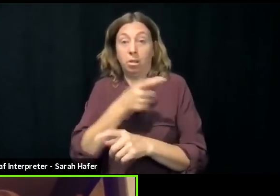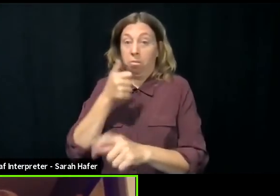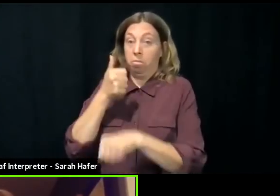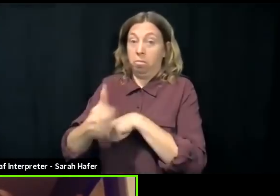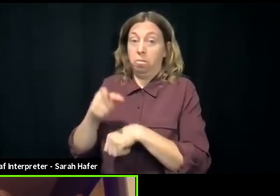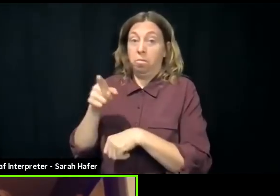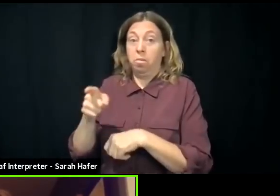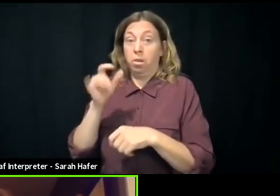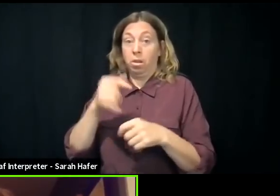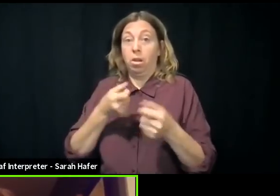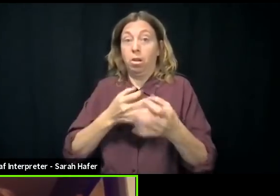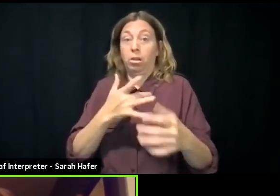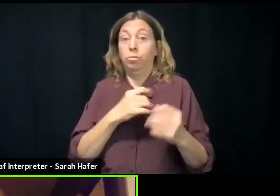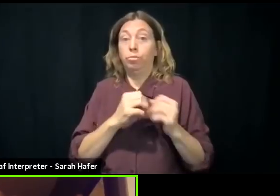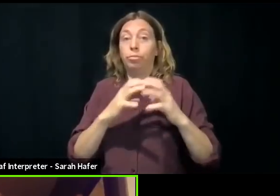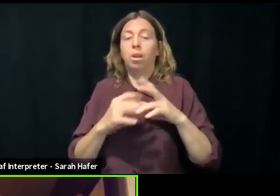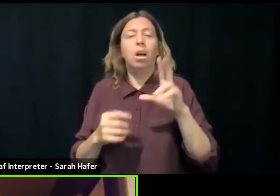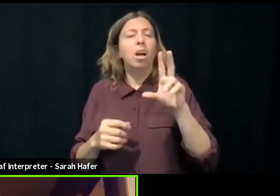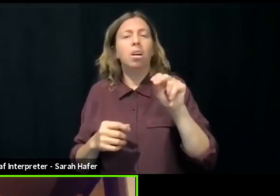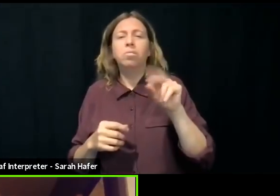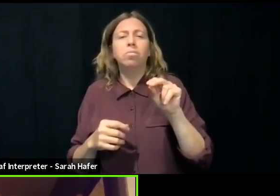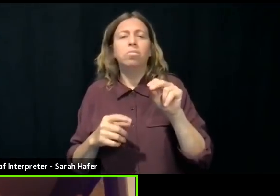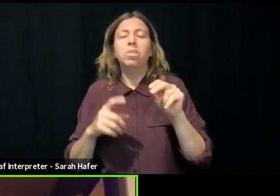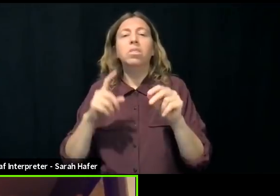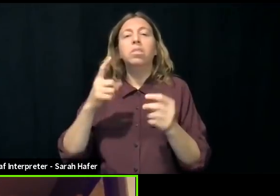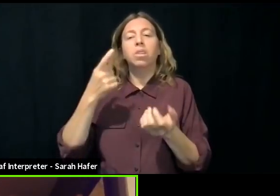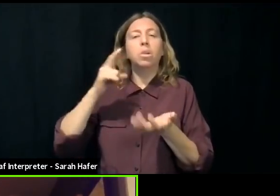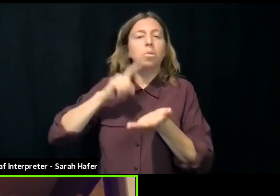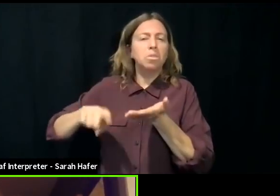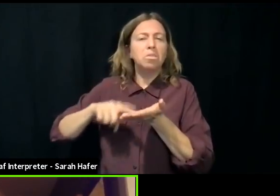And we hope to have some additional answers to provide guidance to individuals.